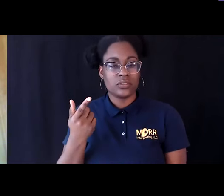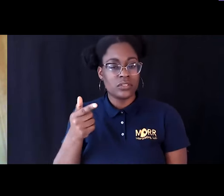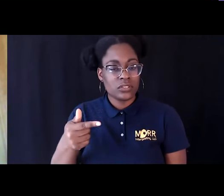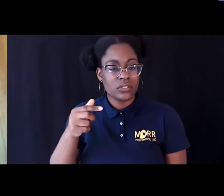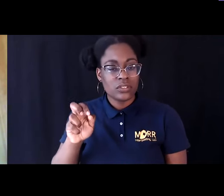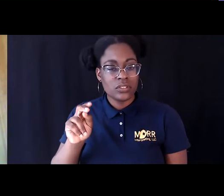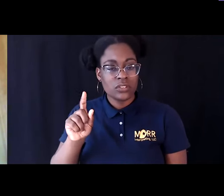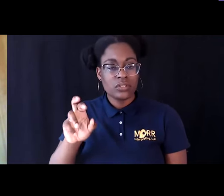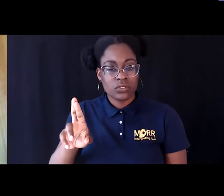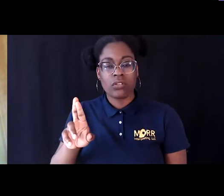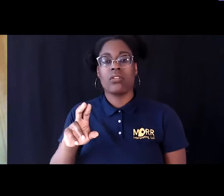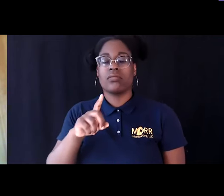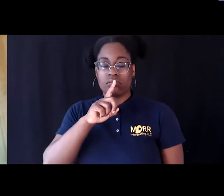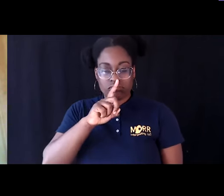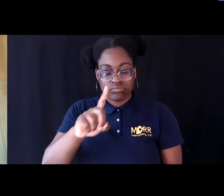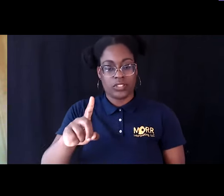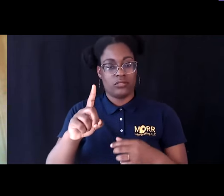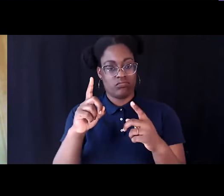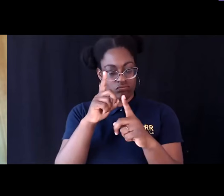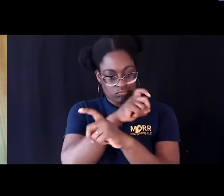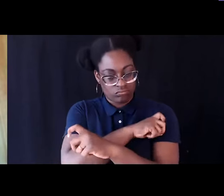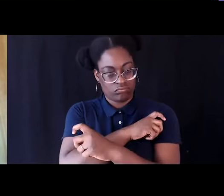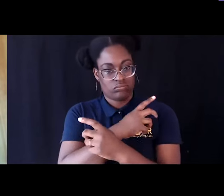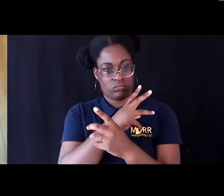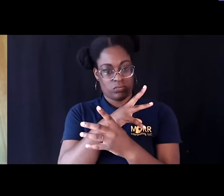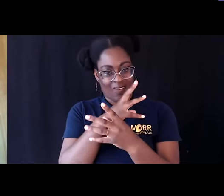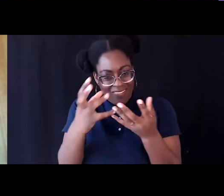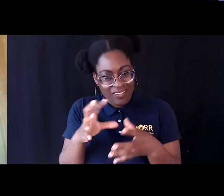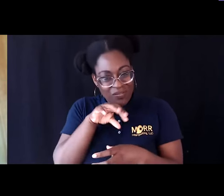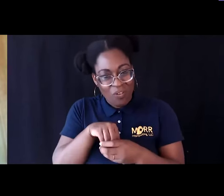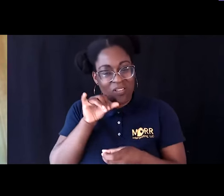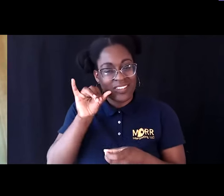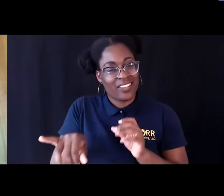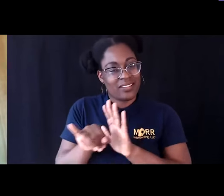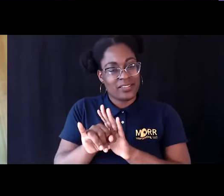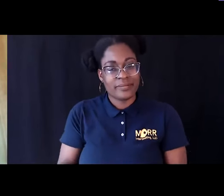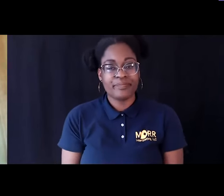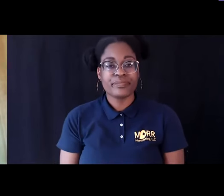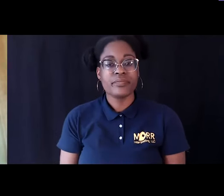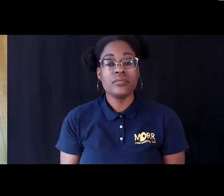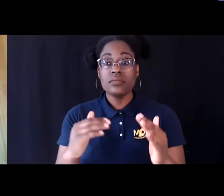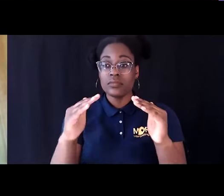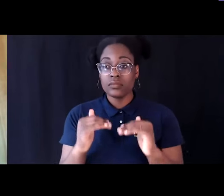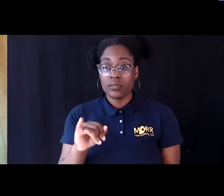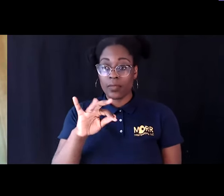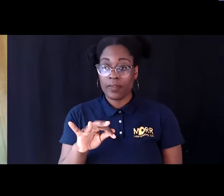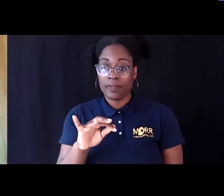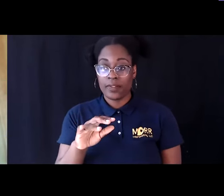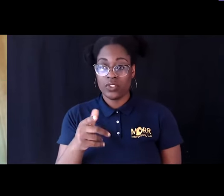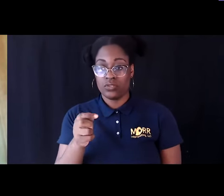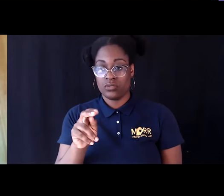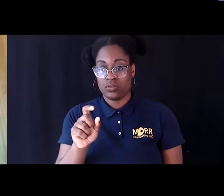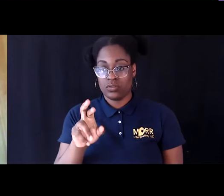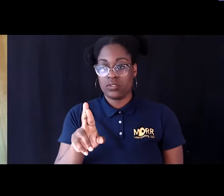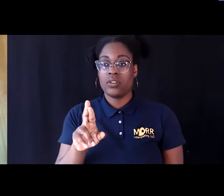Let me continue. All right, here's another. If gender is a social construct, what